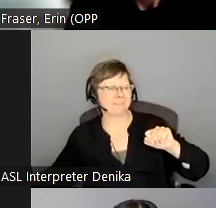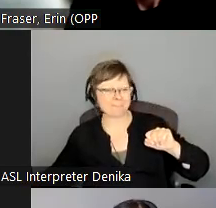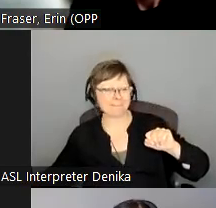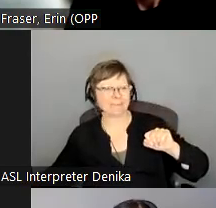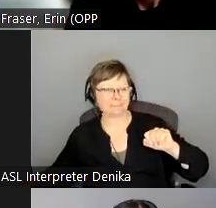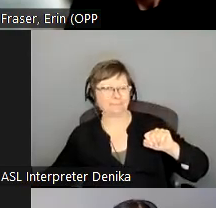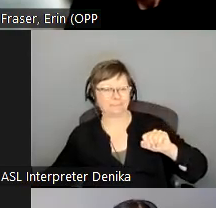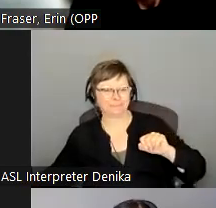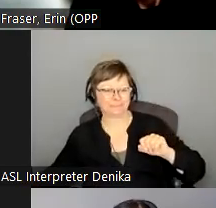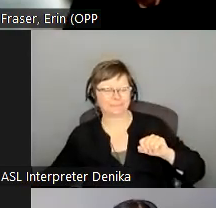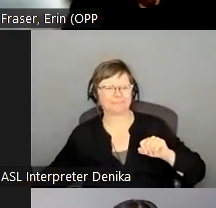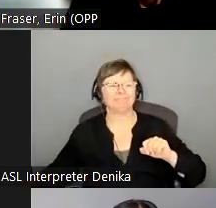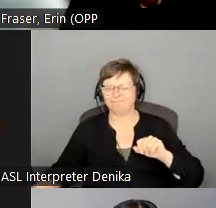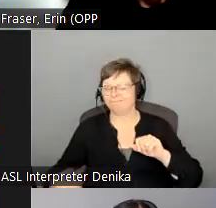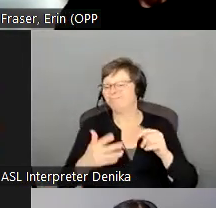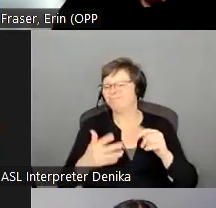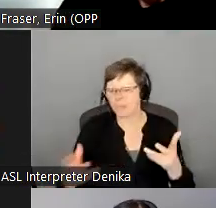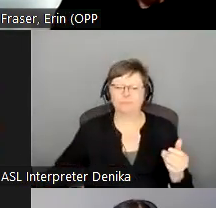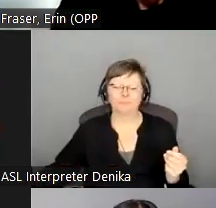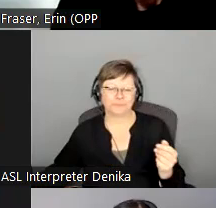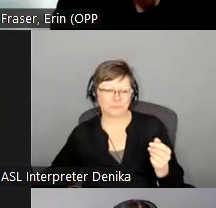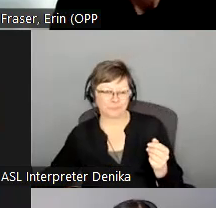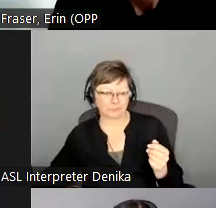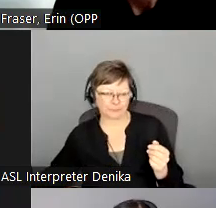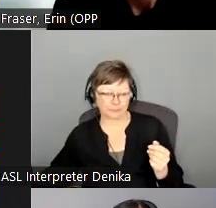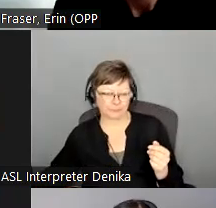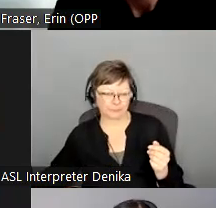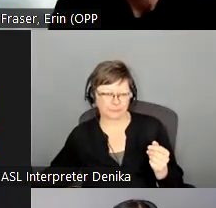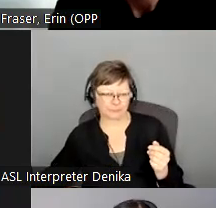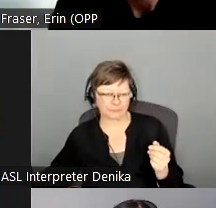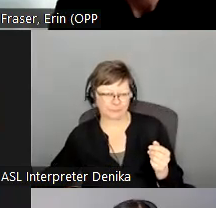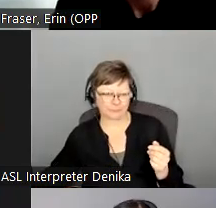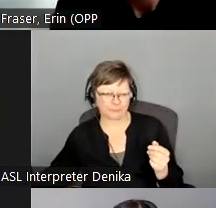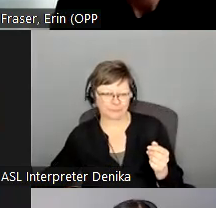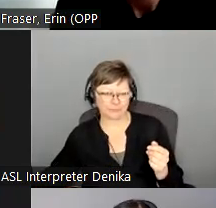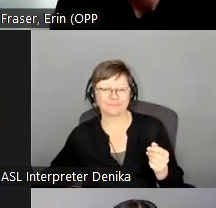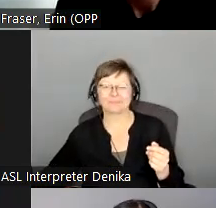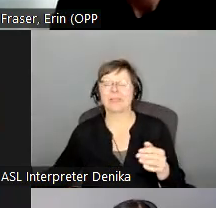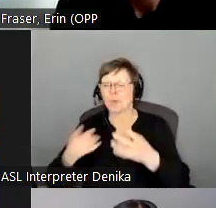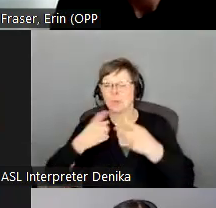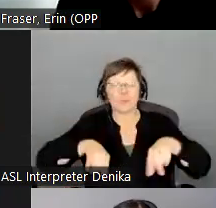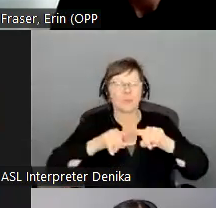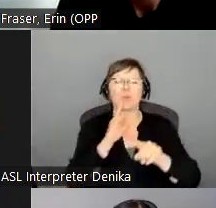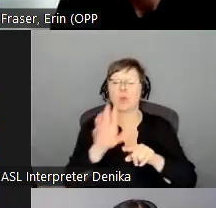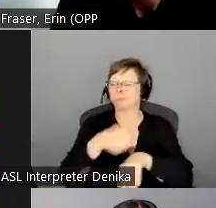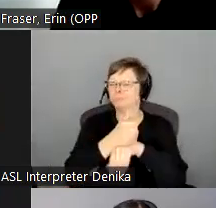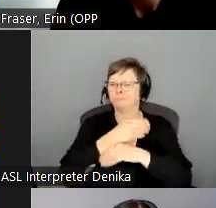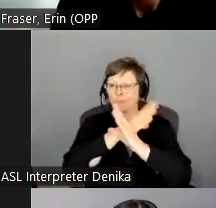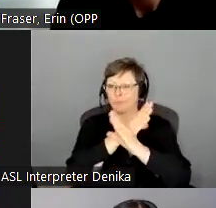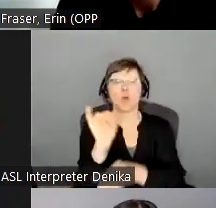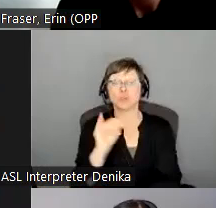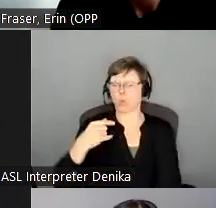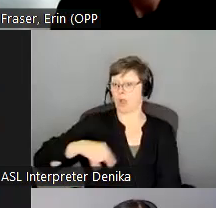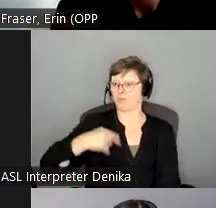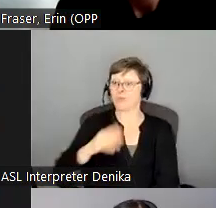on some of the conversations that we are doing, as I said, we host that webinar that's coming up. We also have a conference coming up in 2 days.